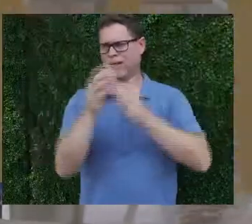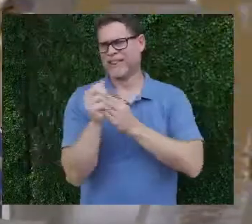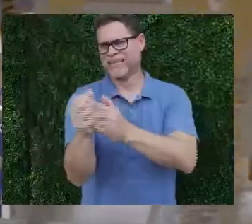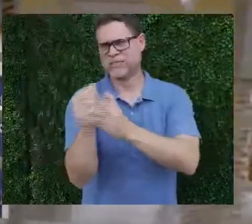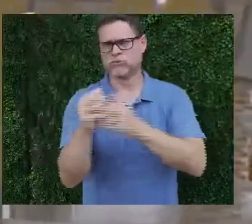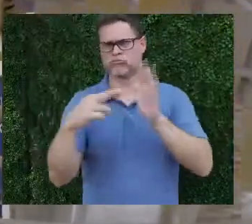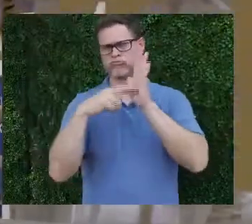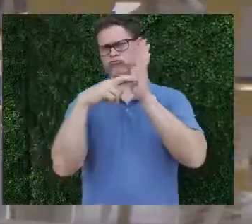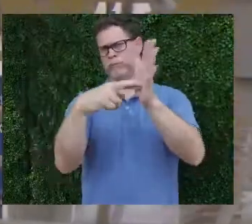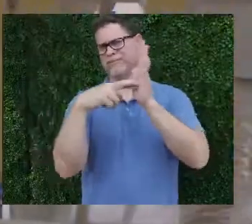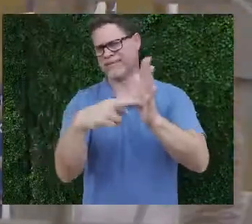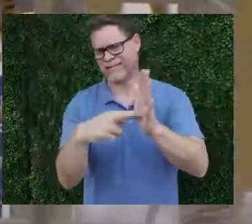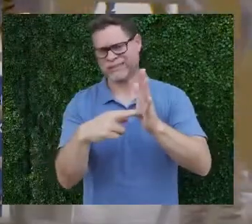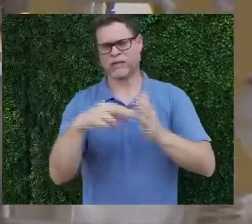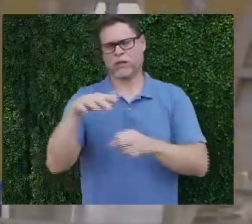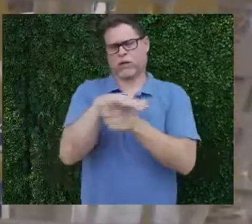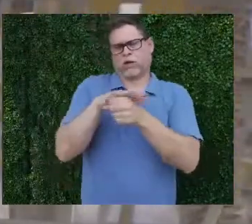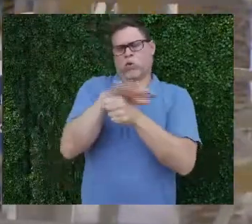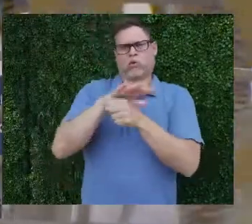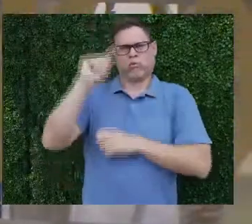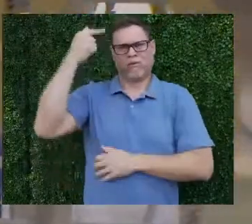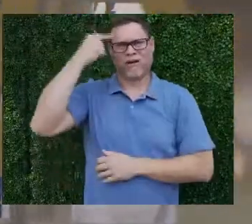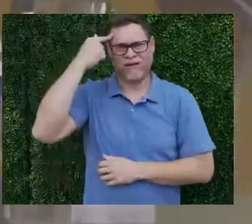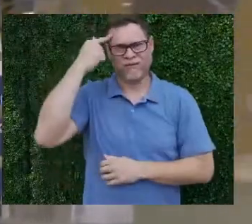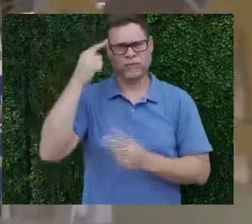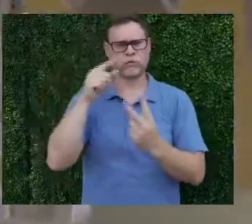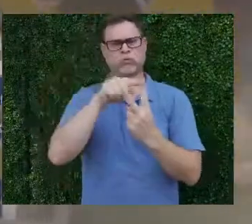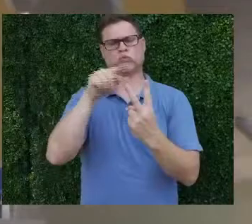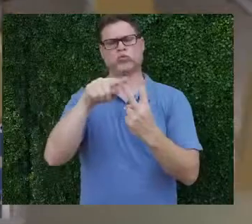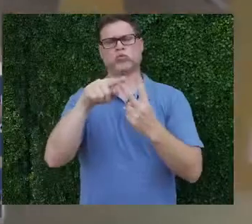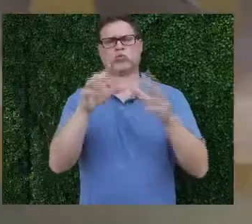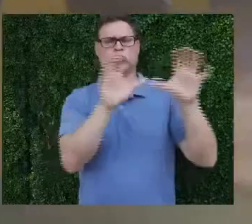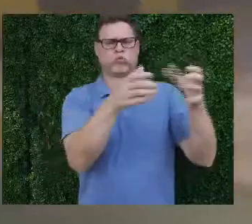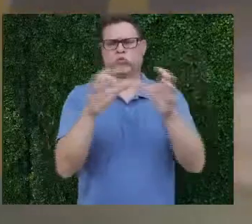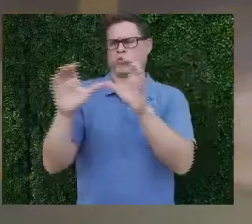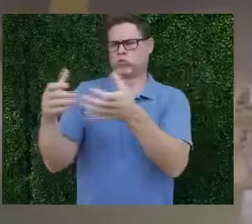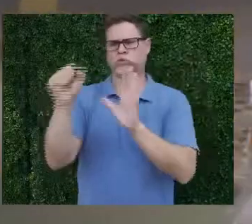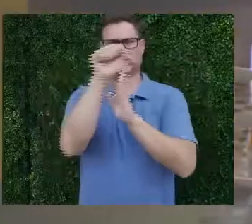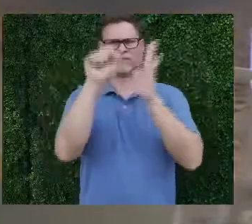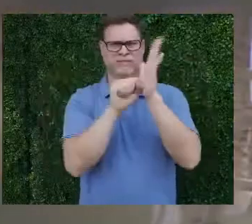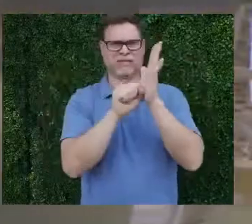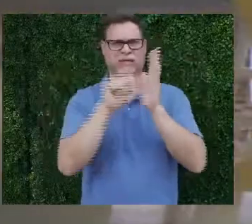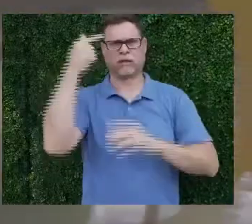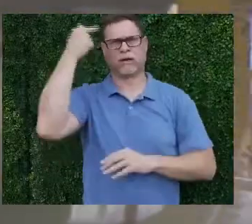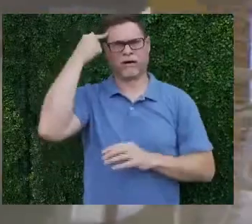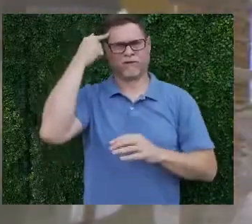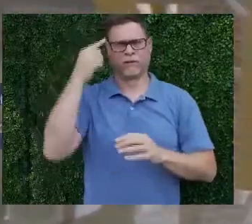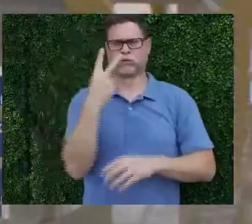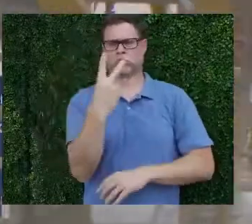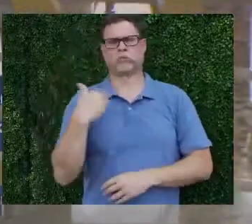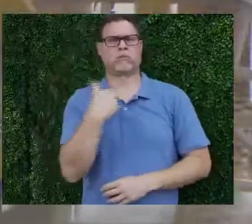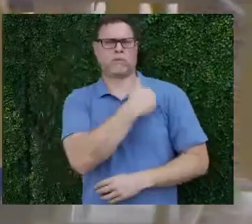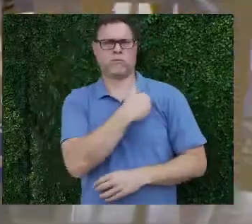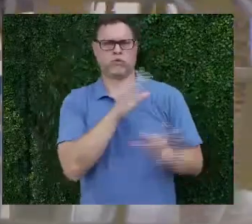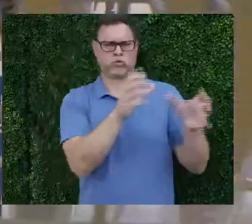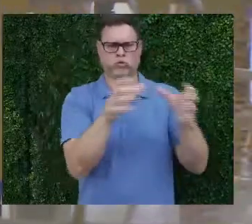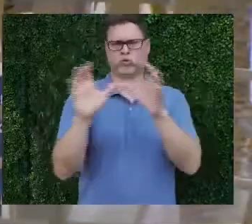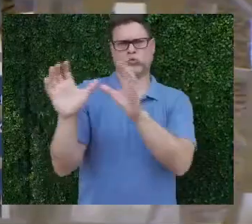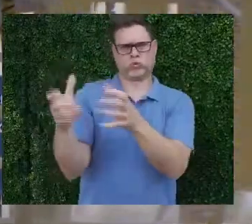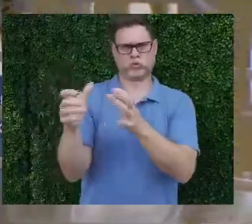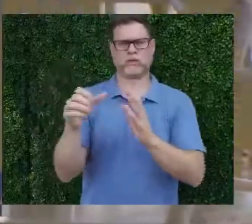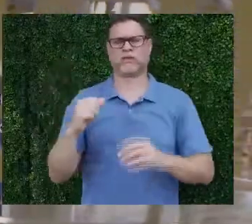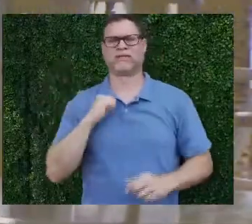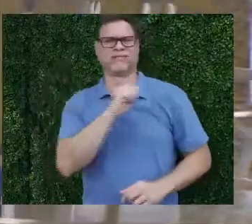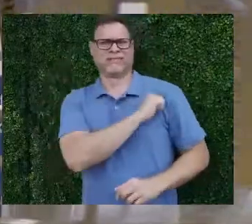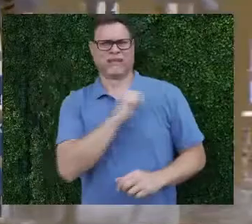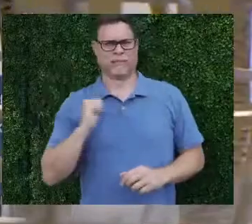that represent local government and two branches of state government, or at least two members of the